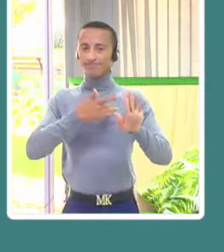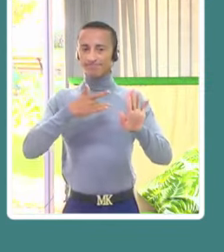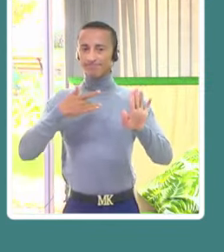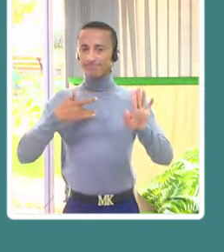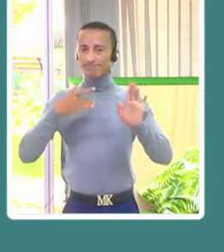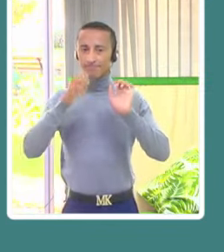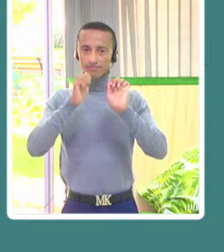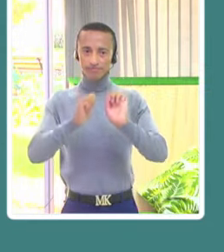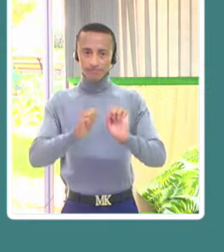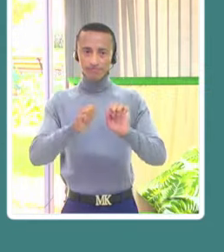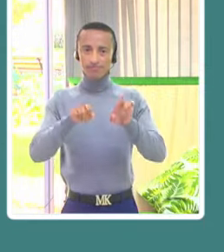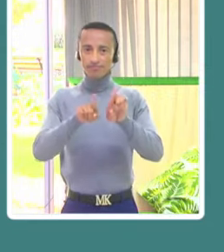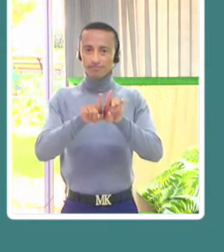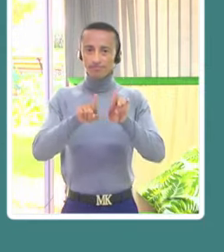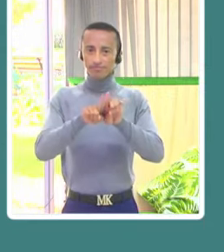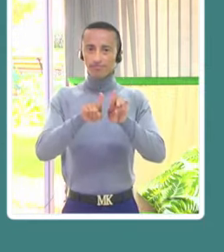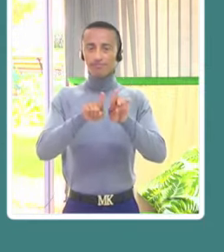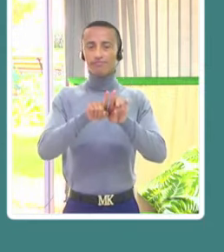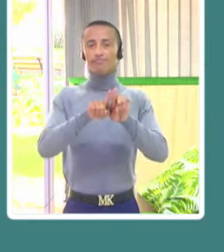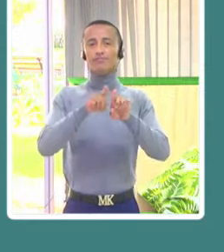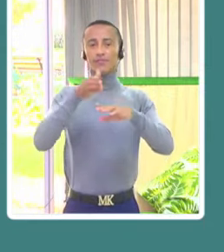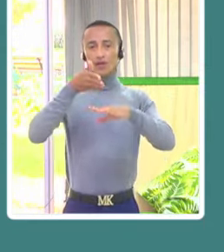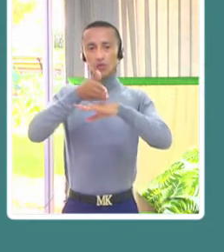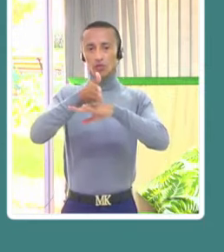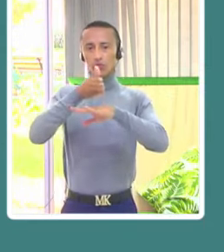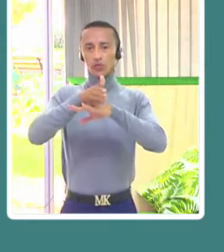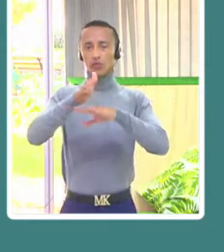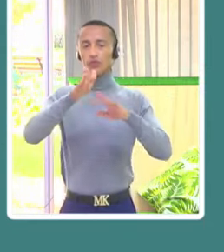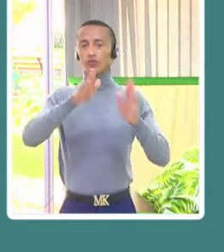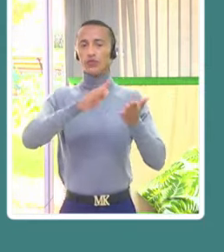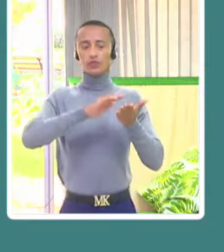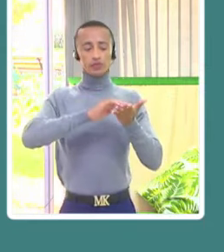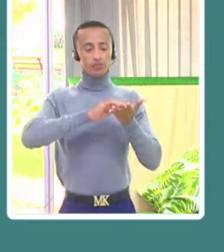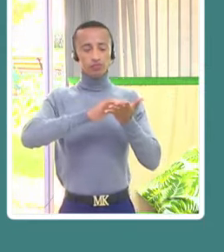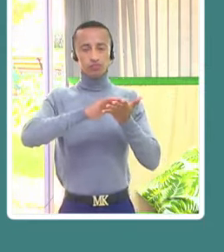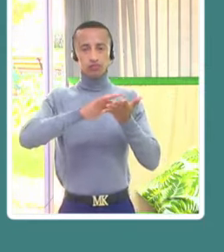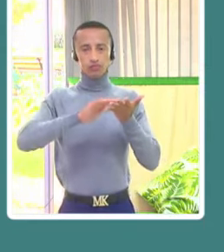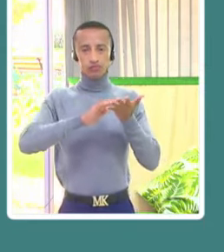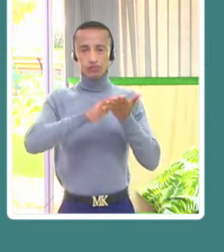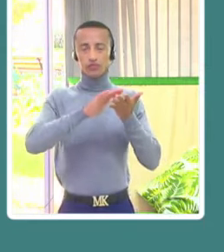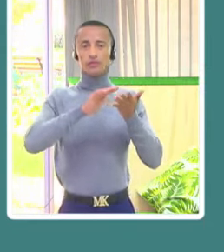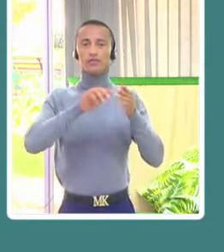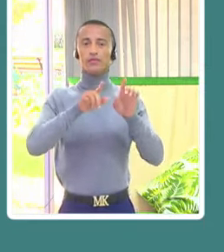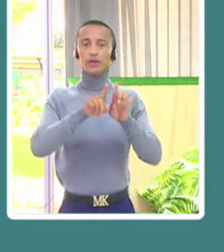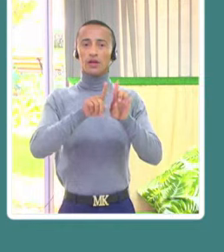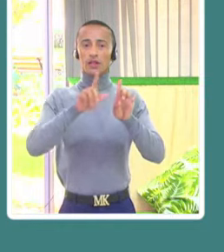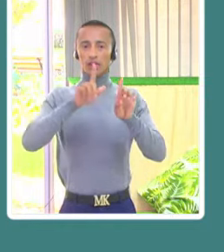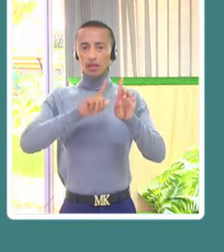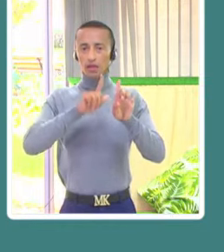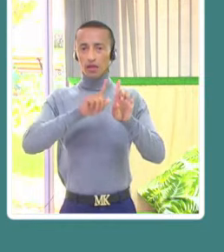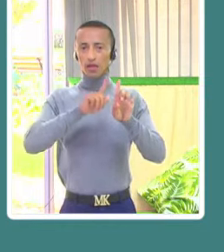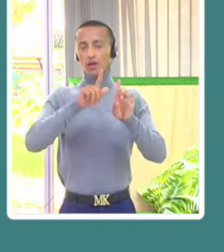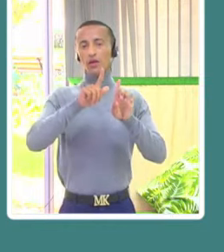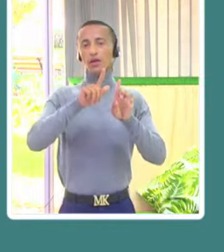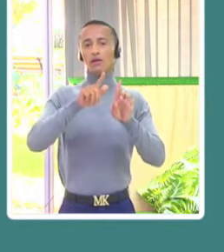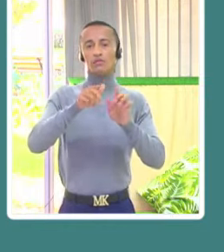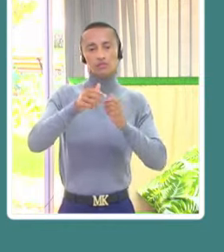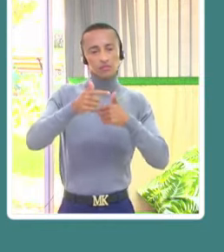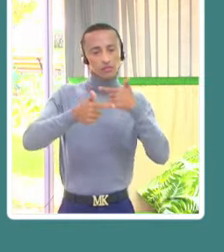digital infrastructure, public infrastructure. Then there are markets. So market for companies,